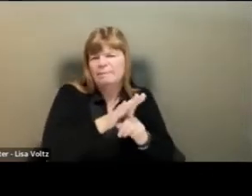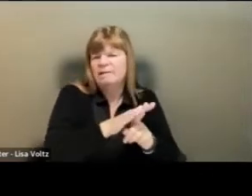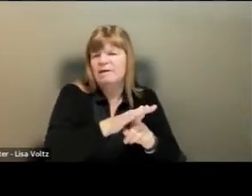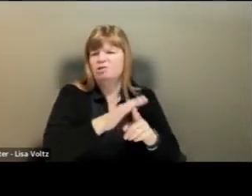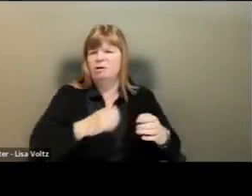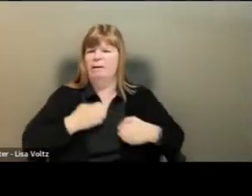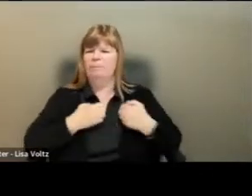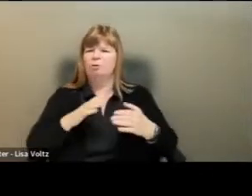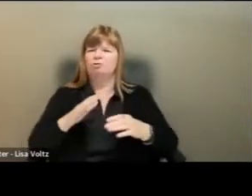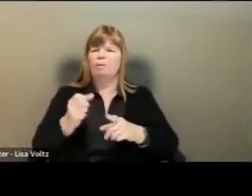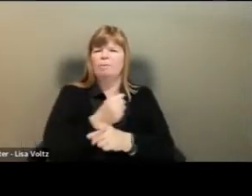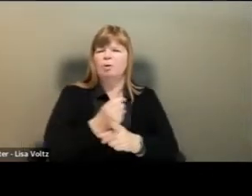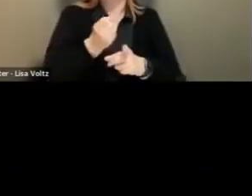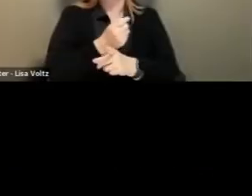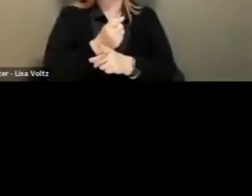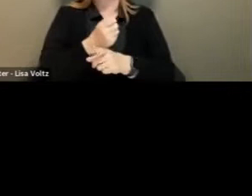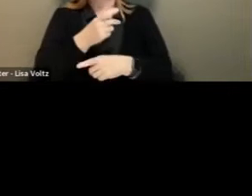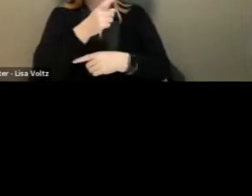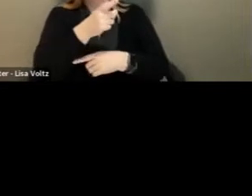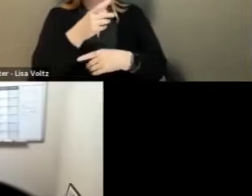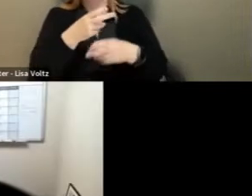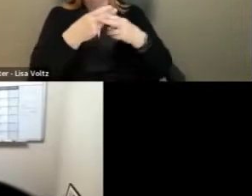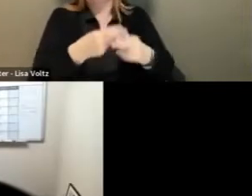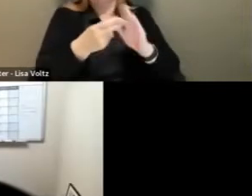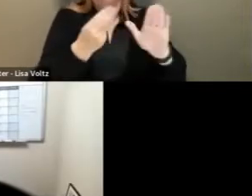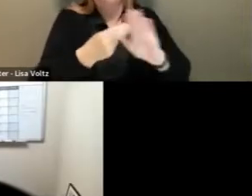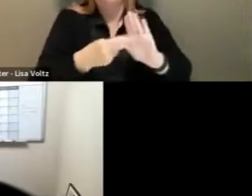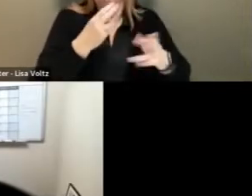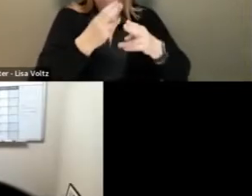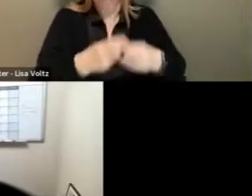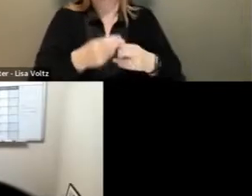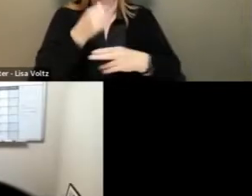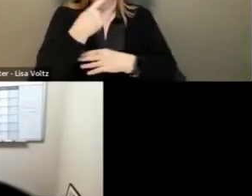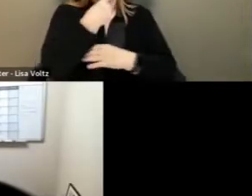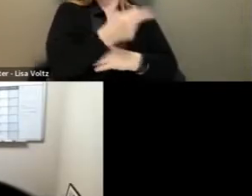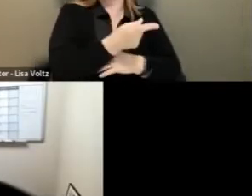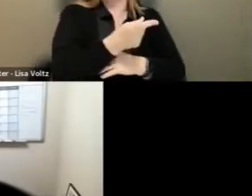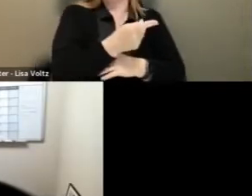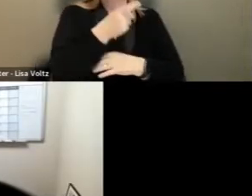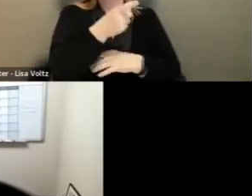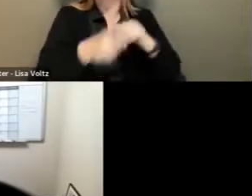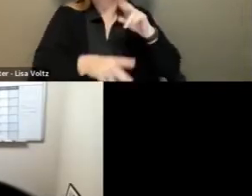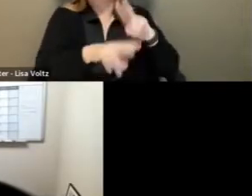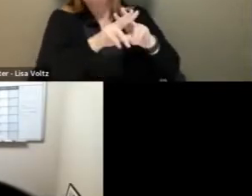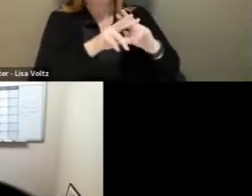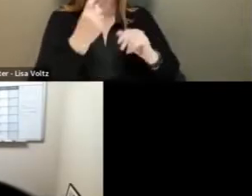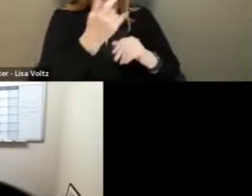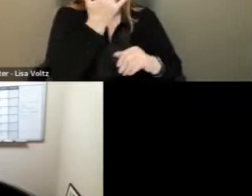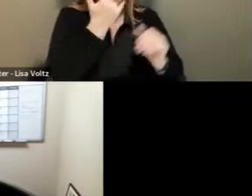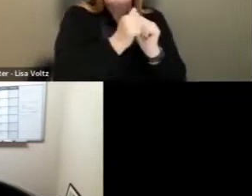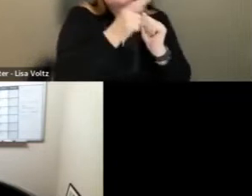have survivors who are being called names, who are being told that they're, stupid, that something's wrong with